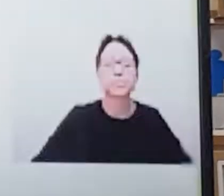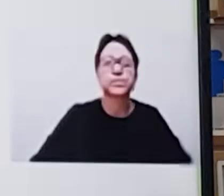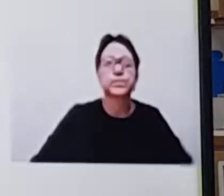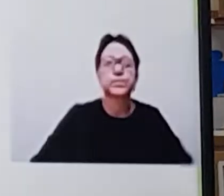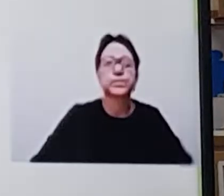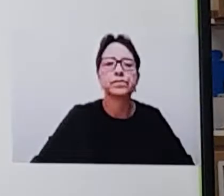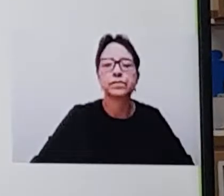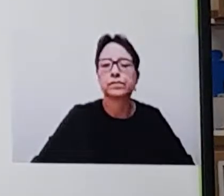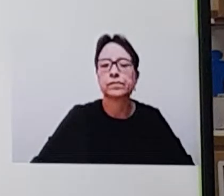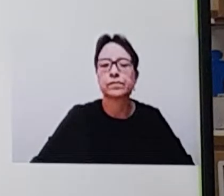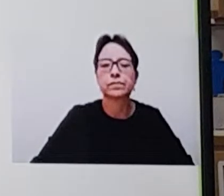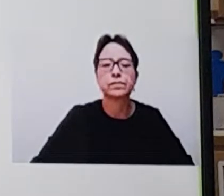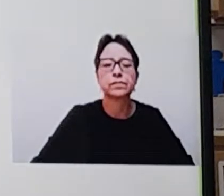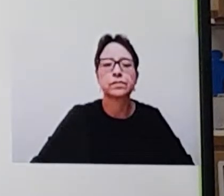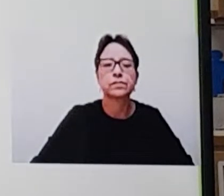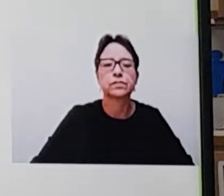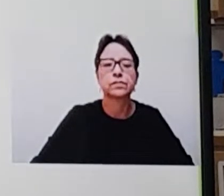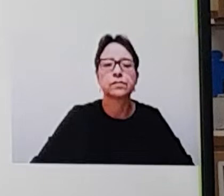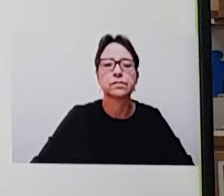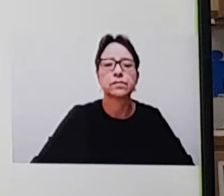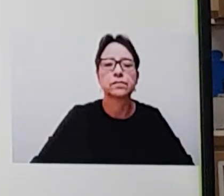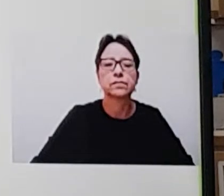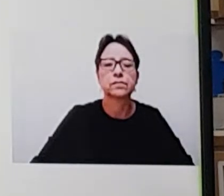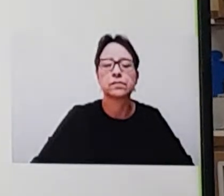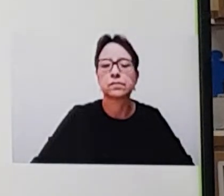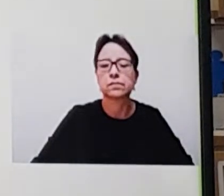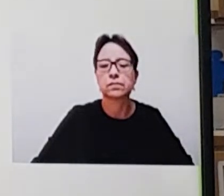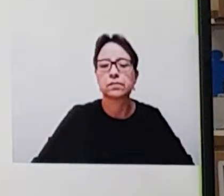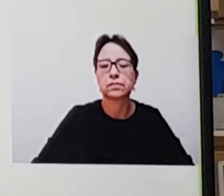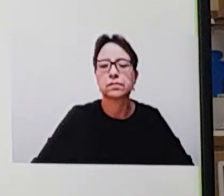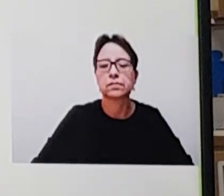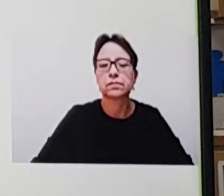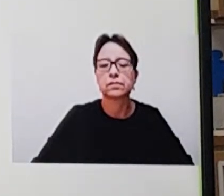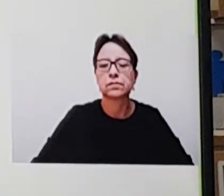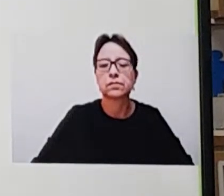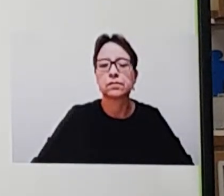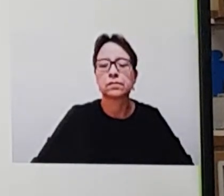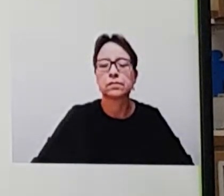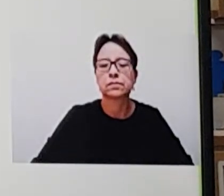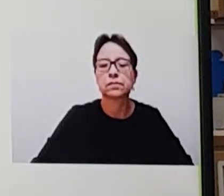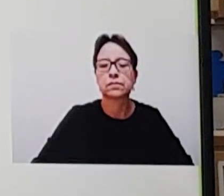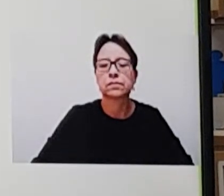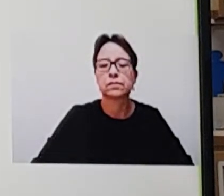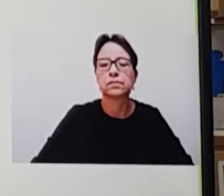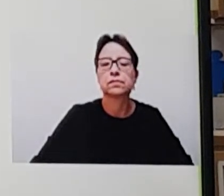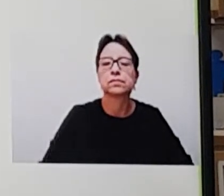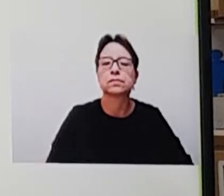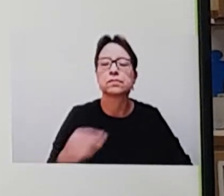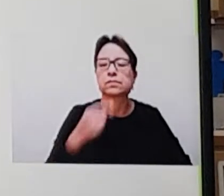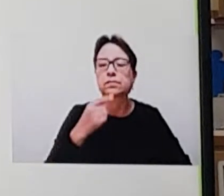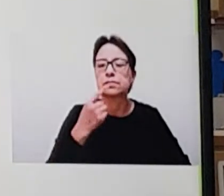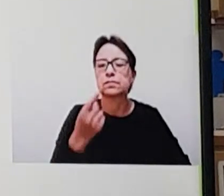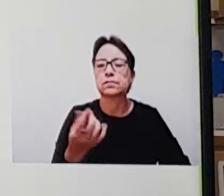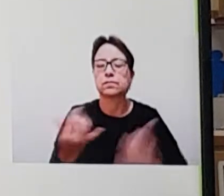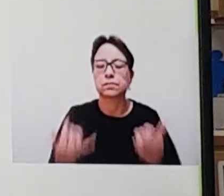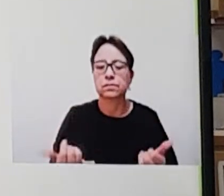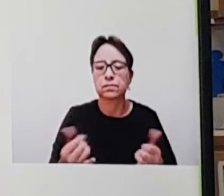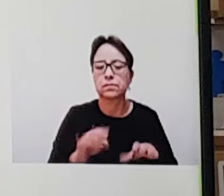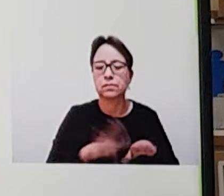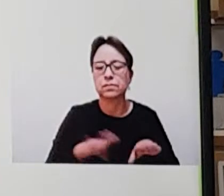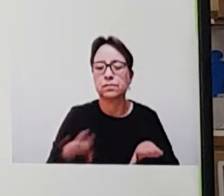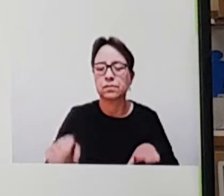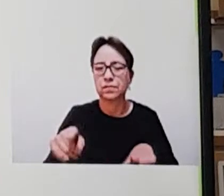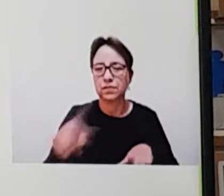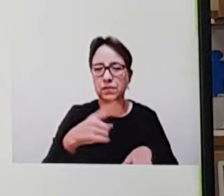If we start, this is a parking inside a mall, inside trading center. So